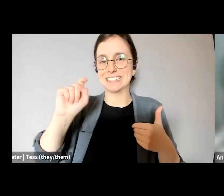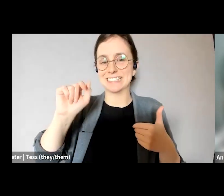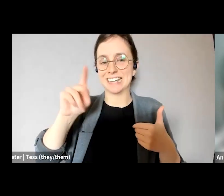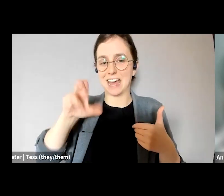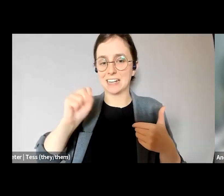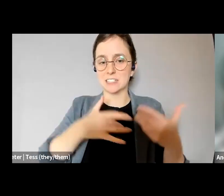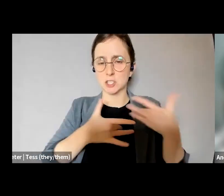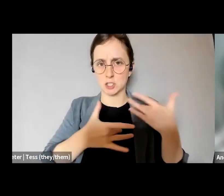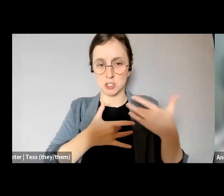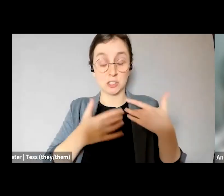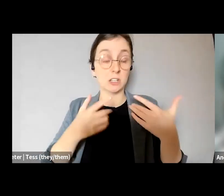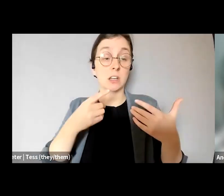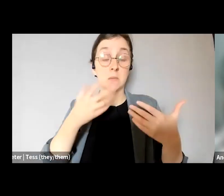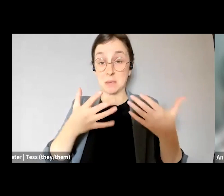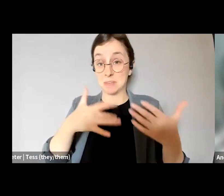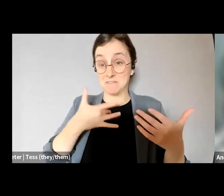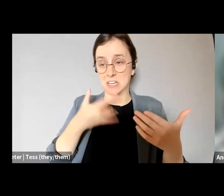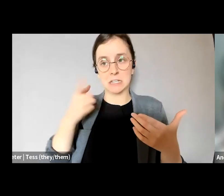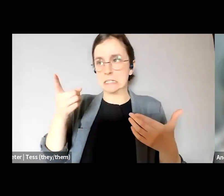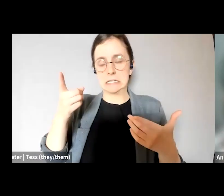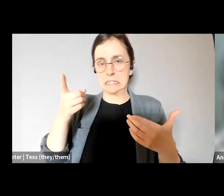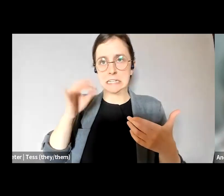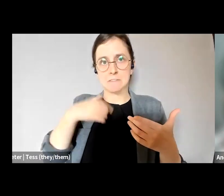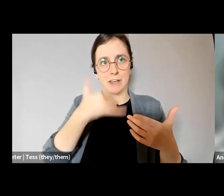reported to their parents or to the court system.